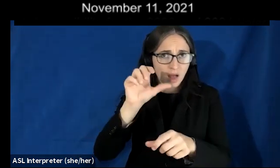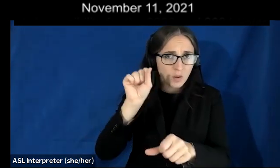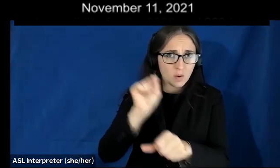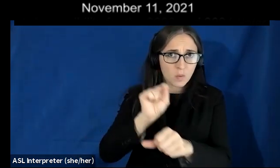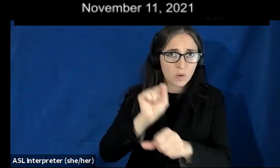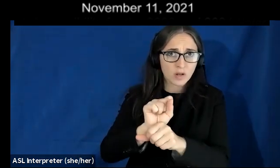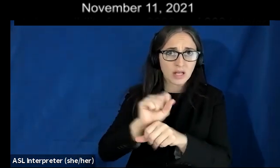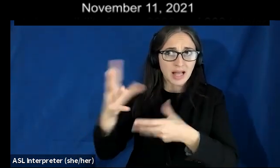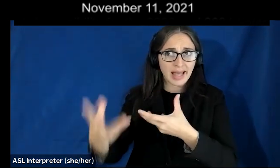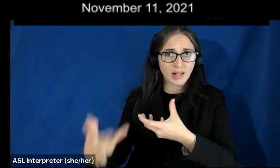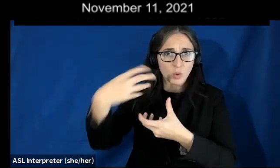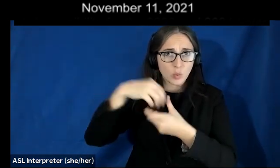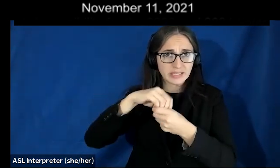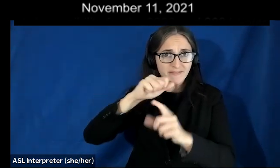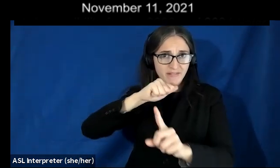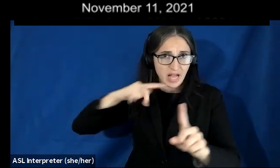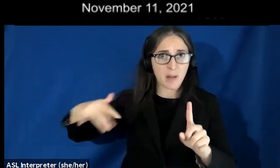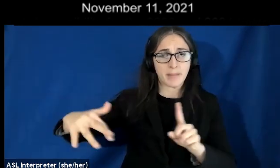environment,